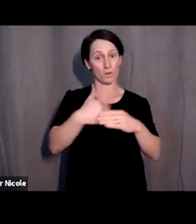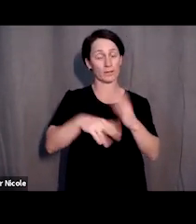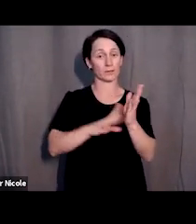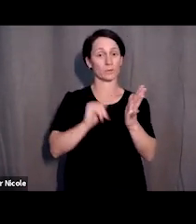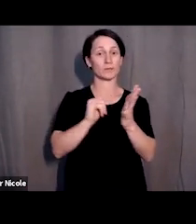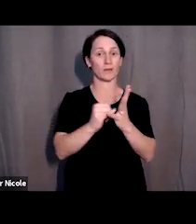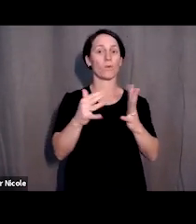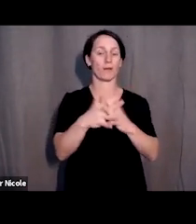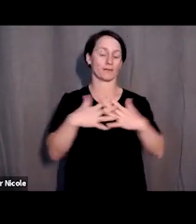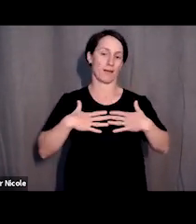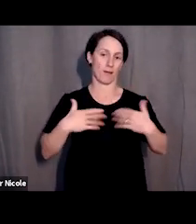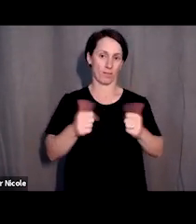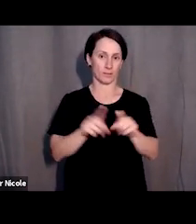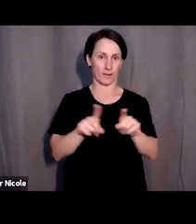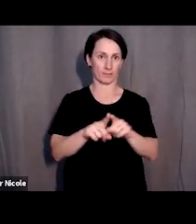LHD.